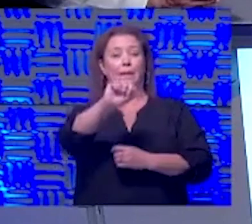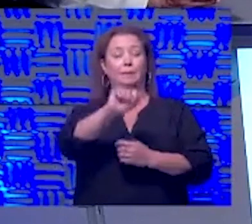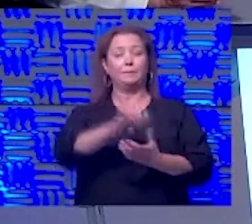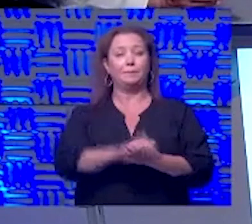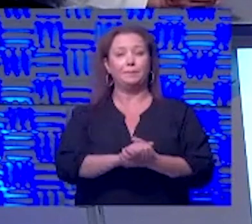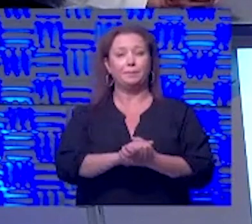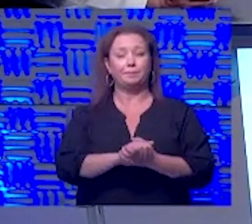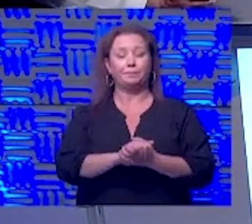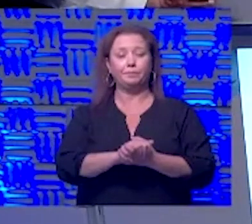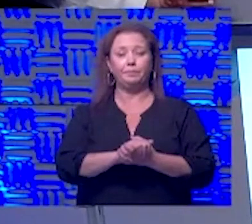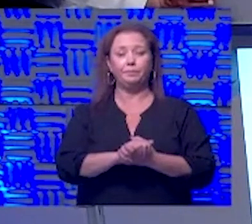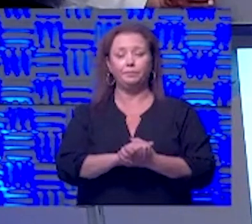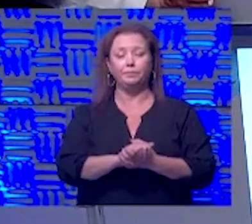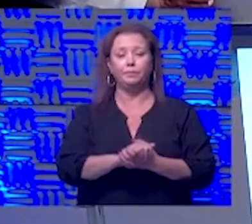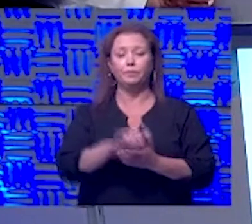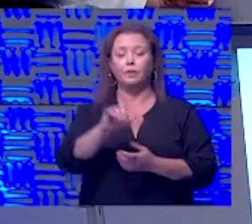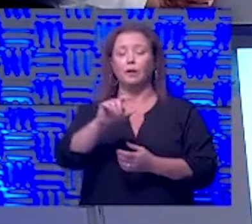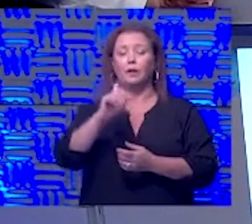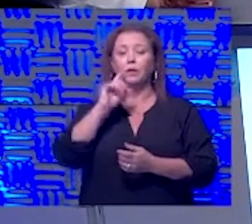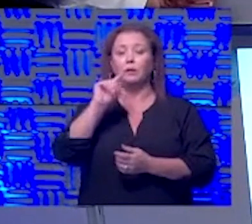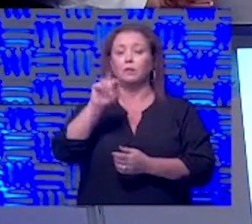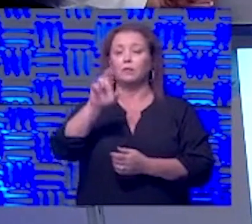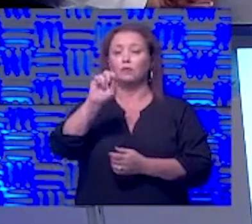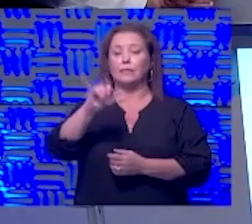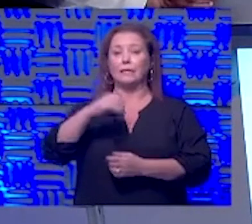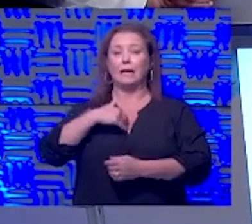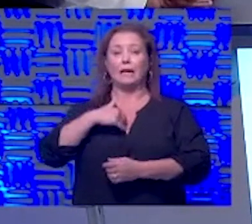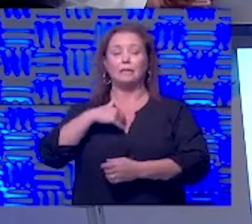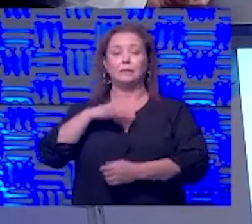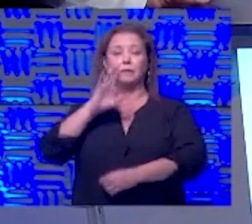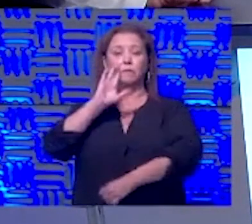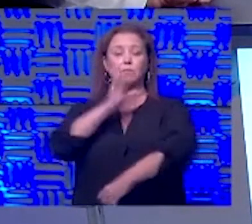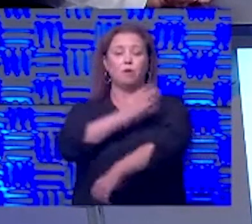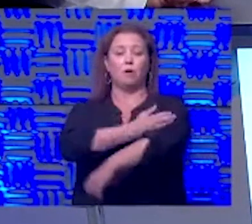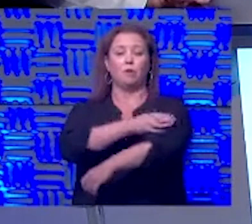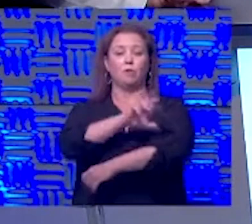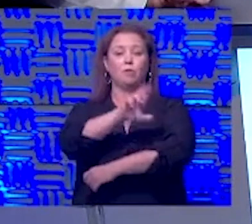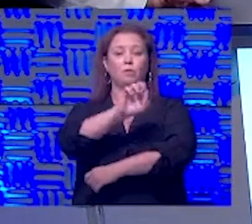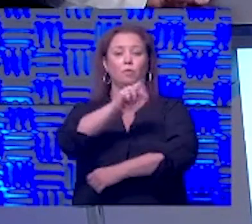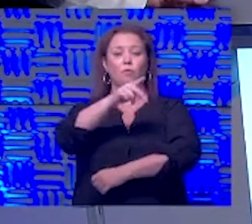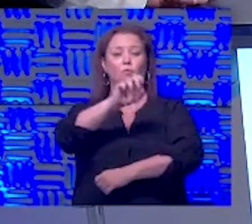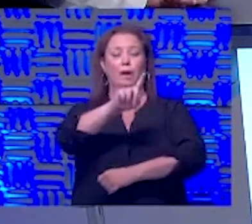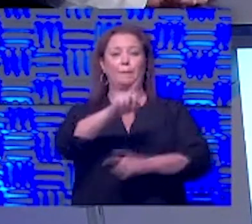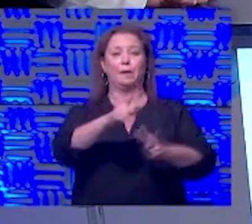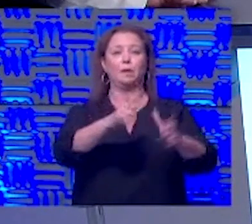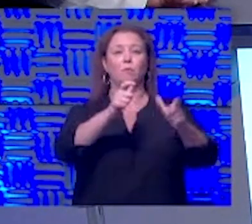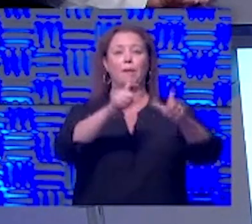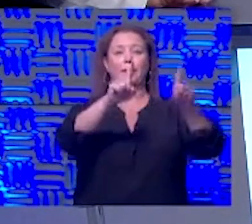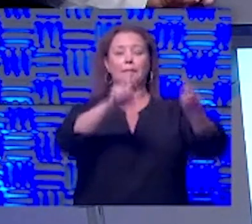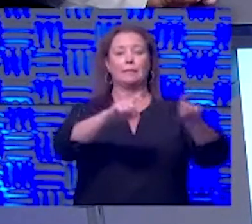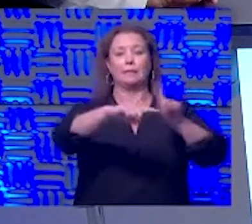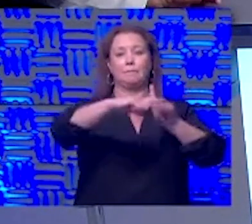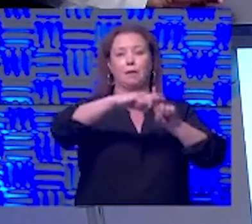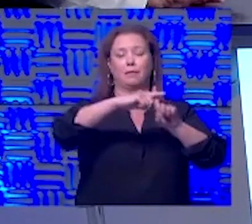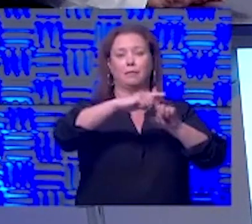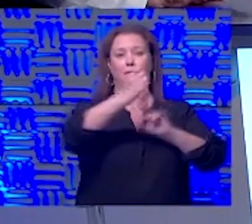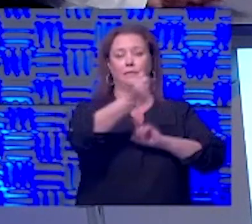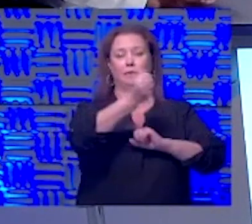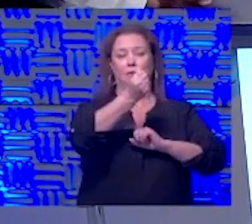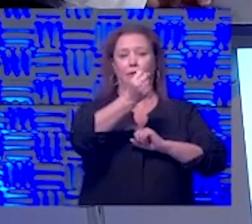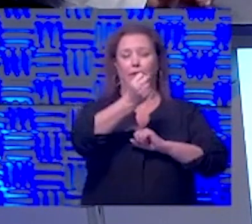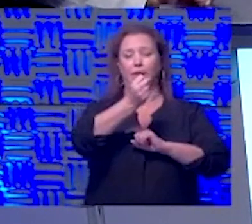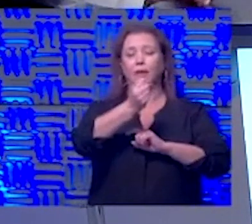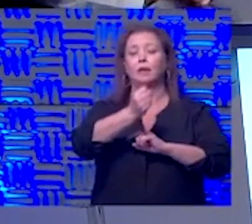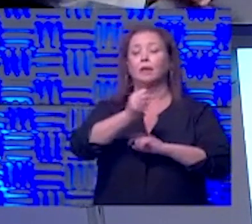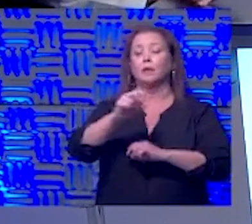All right. Tracy says, I have an 18-year-old daughter who tested rapid testing positive on Saturday. 2 days later, 7